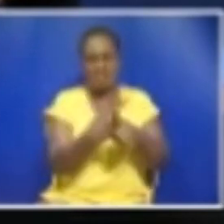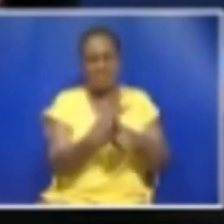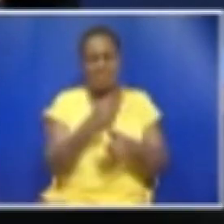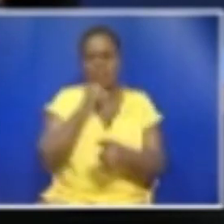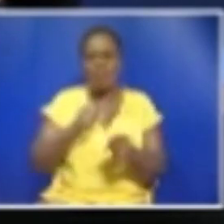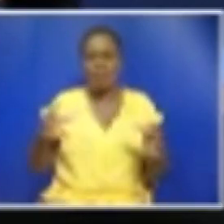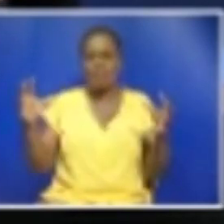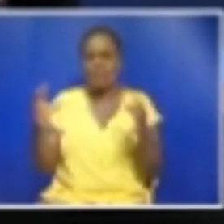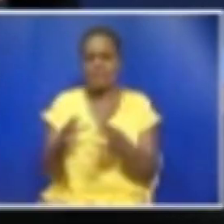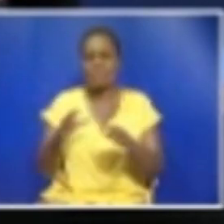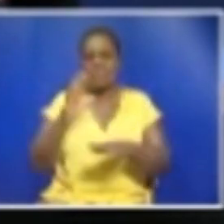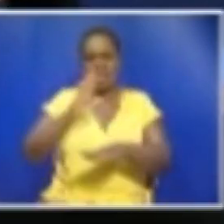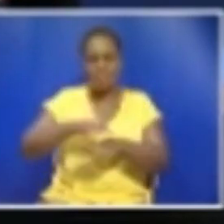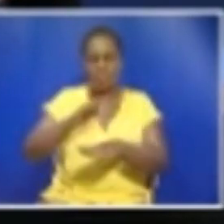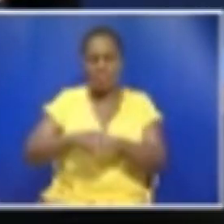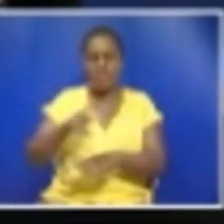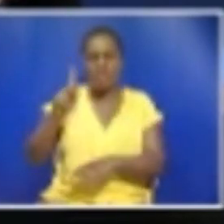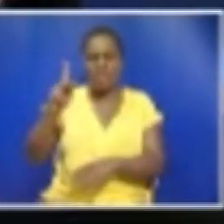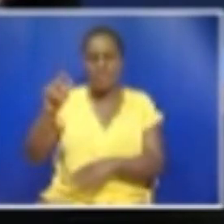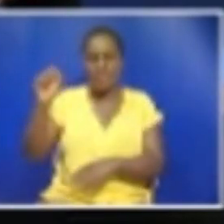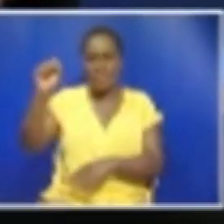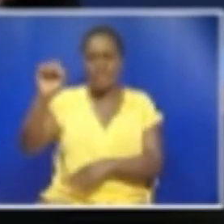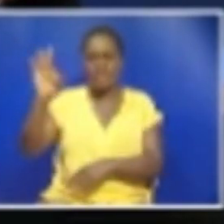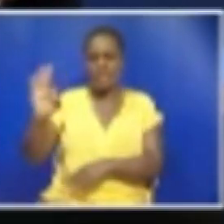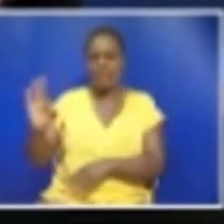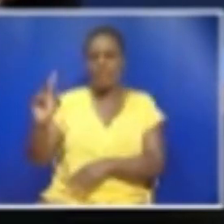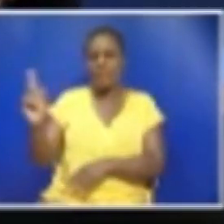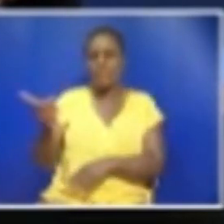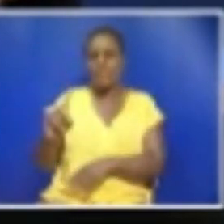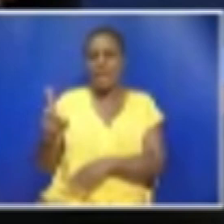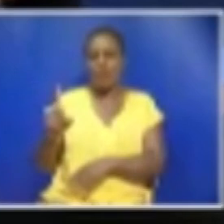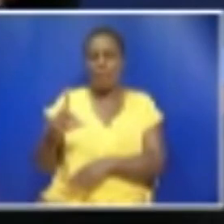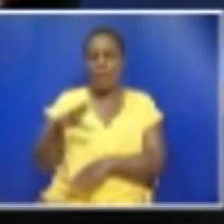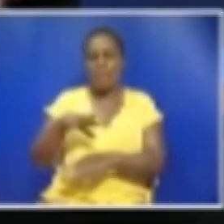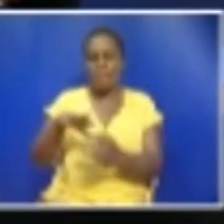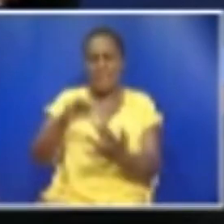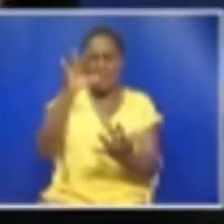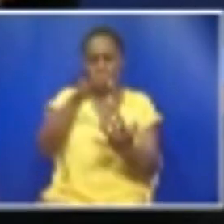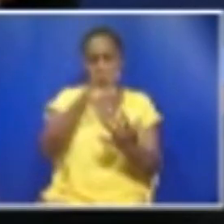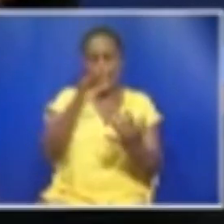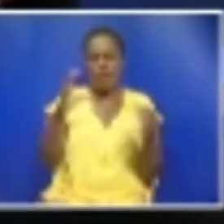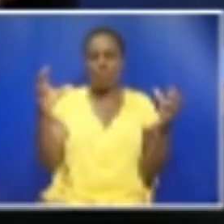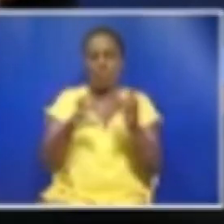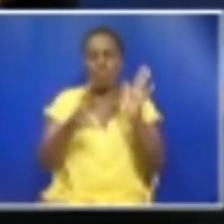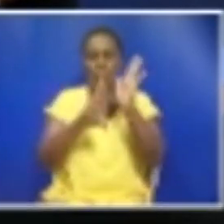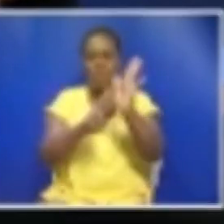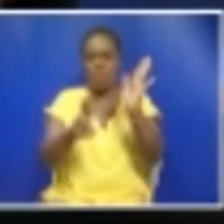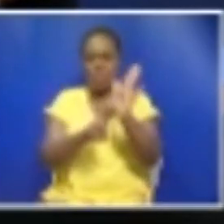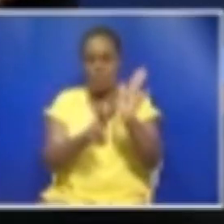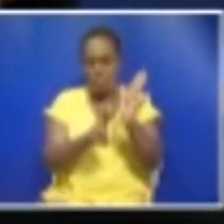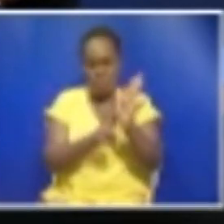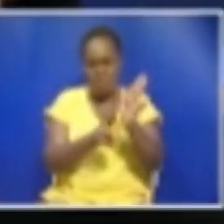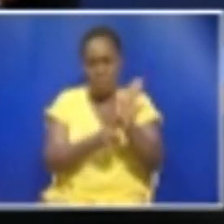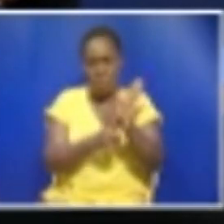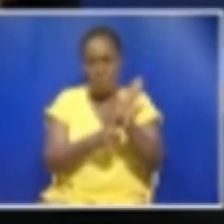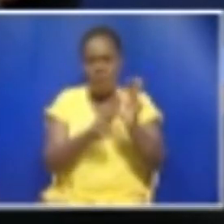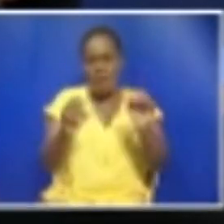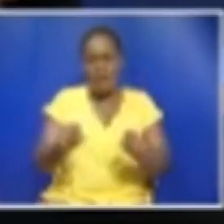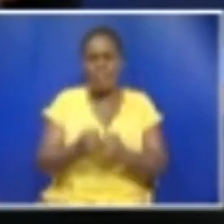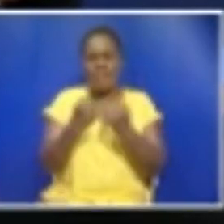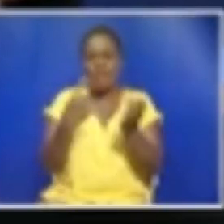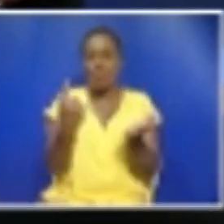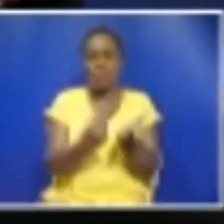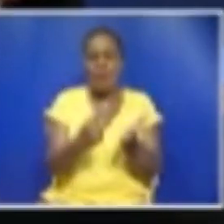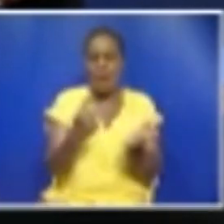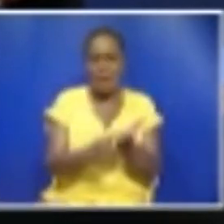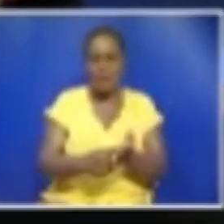were impressive as KSF Nairobi branch picked top level swimmers to represent the country in Kana Championships set for Kampala,